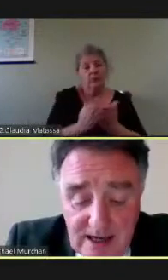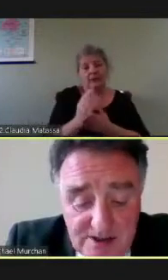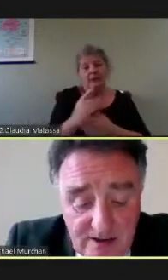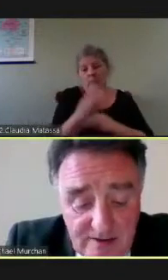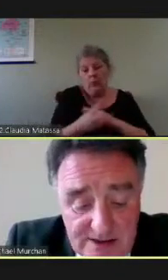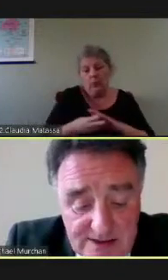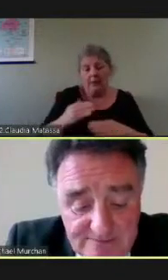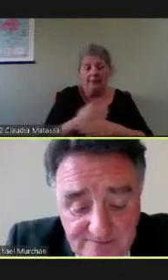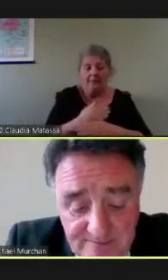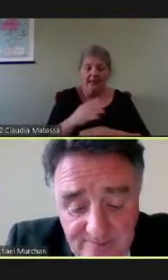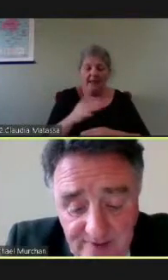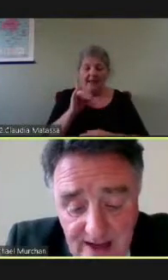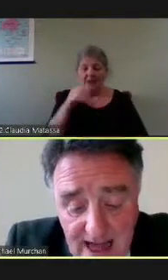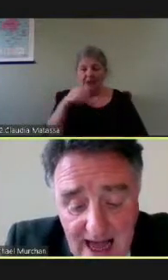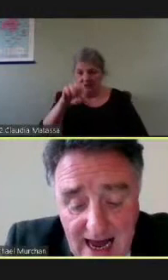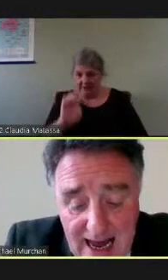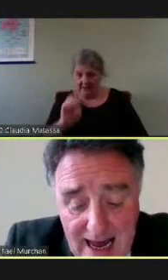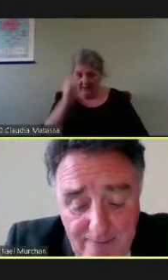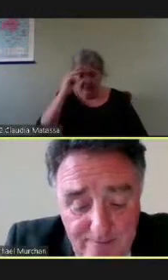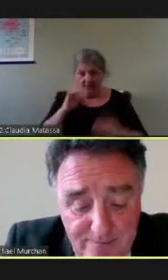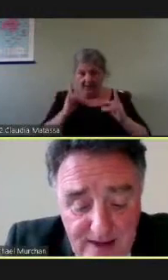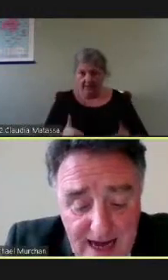HSE Mental Health Services.